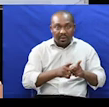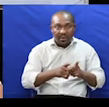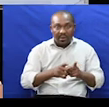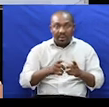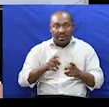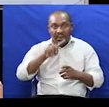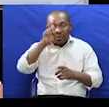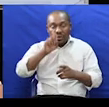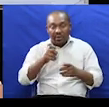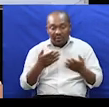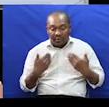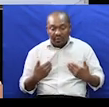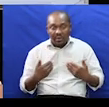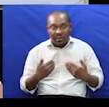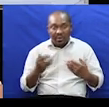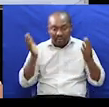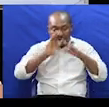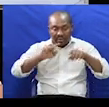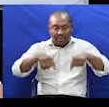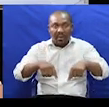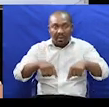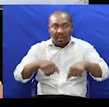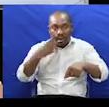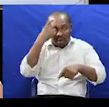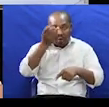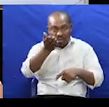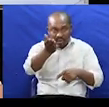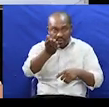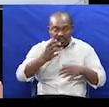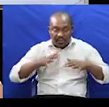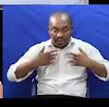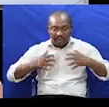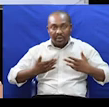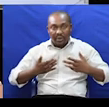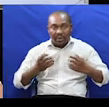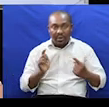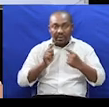end here. I hope you have enjoyed my subject. Let